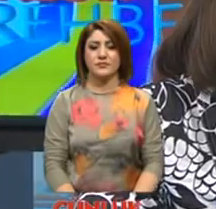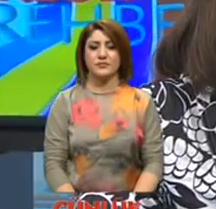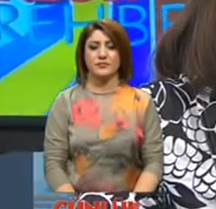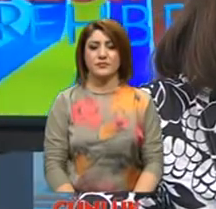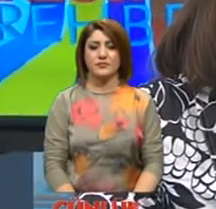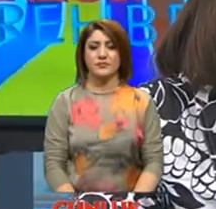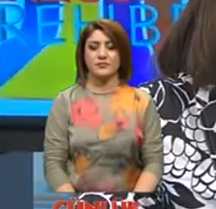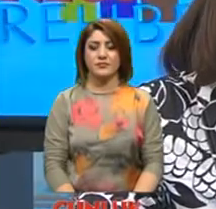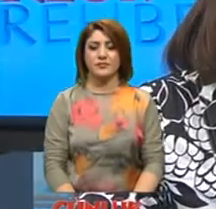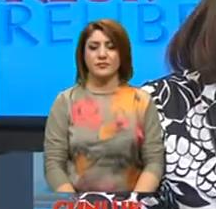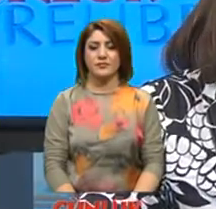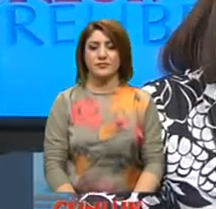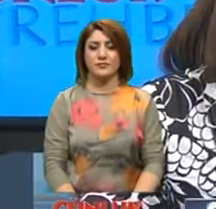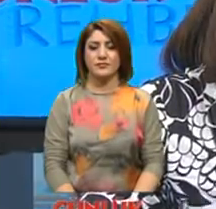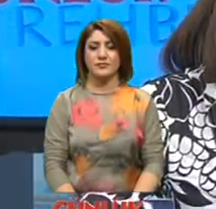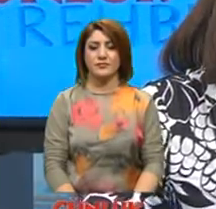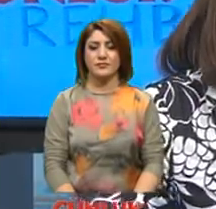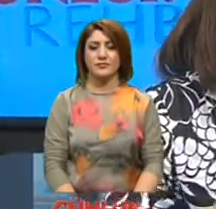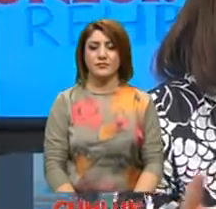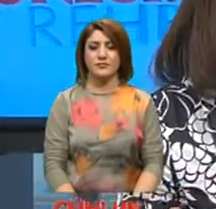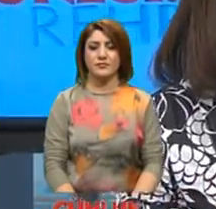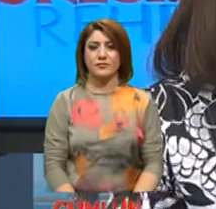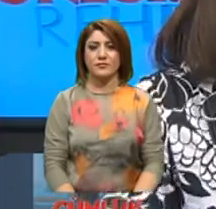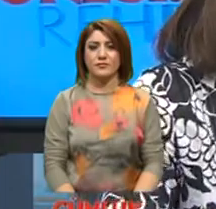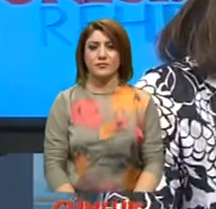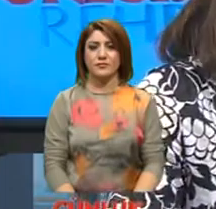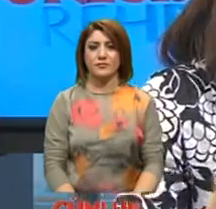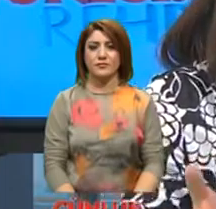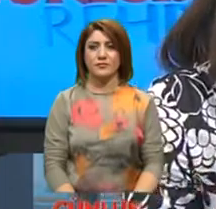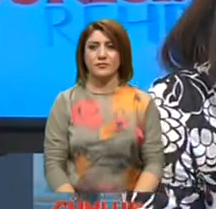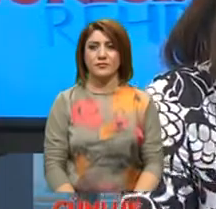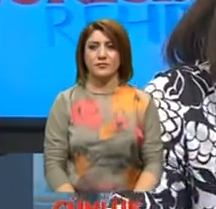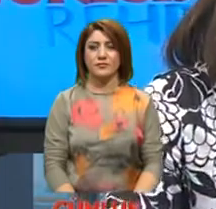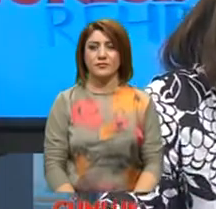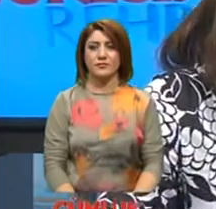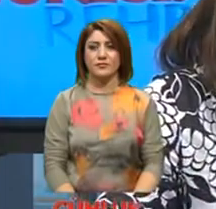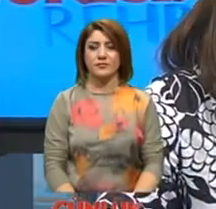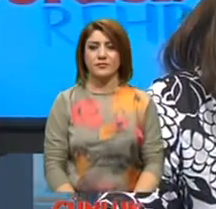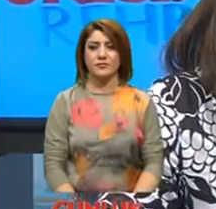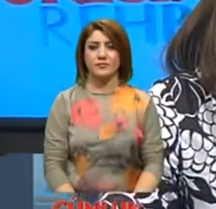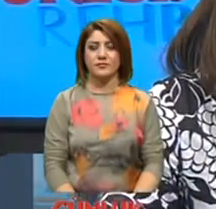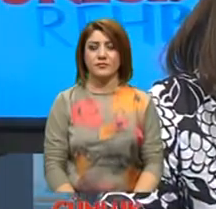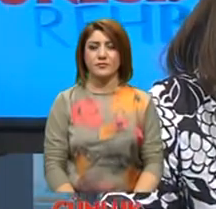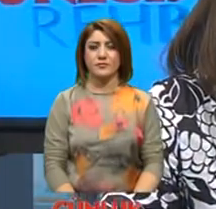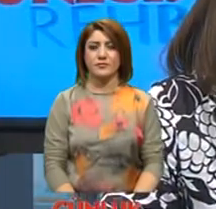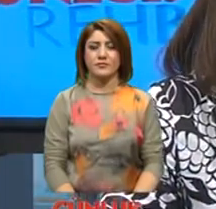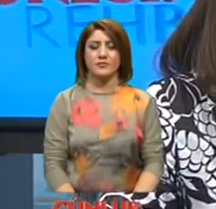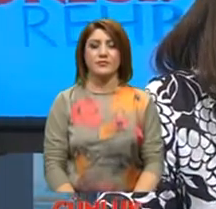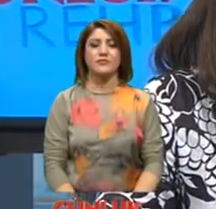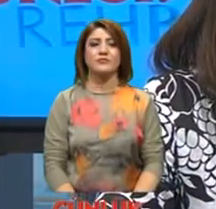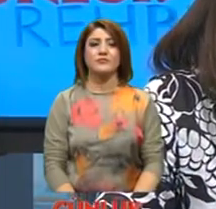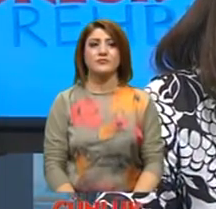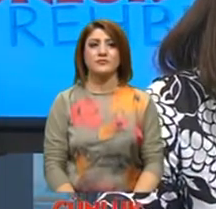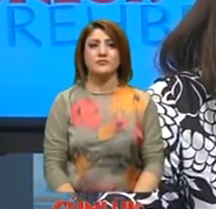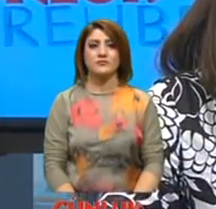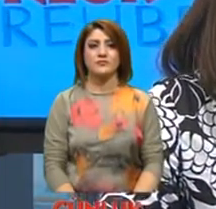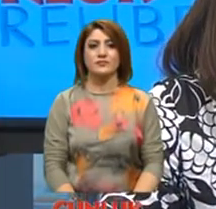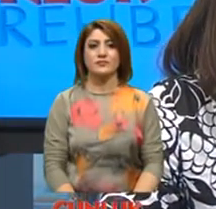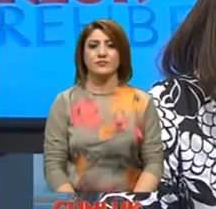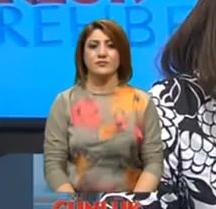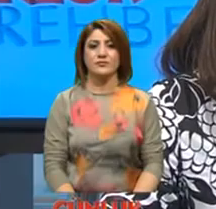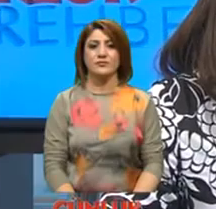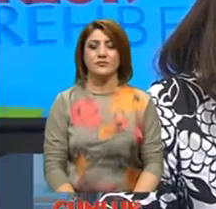encounter. So they could learn Turkish, they could learn German, they could learn English, any language they are want, open to that. But towards the end of the